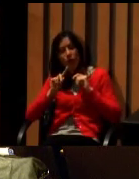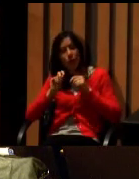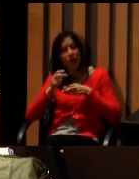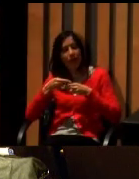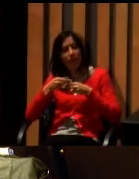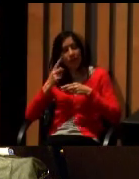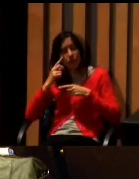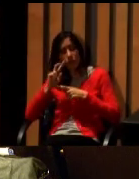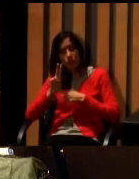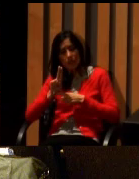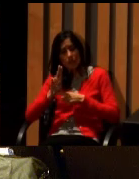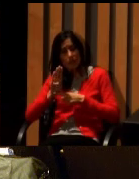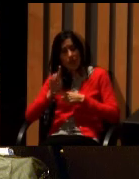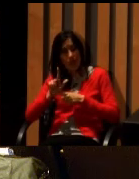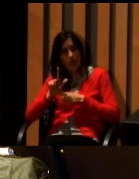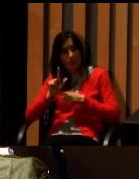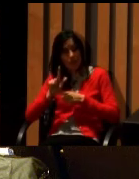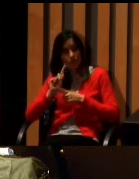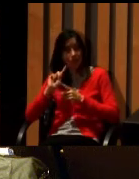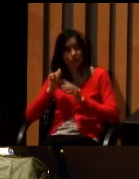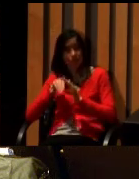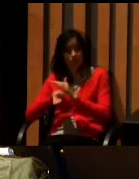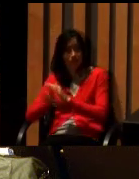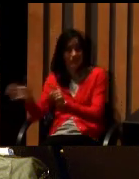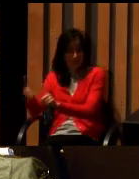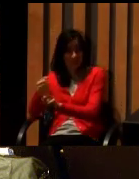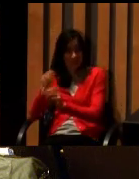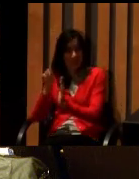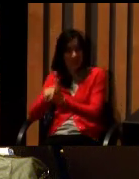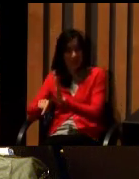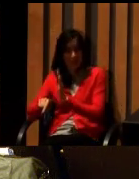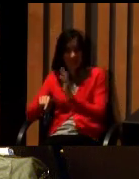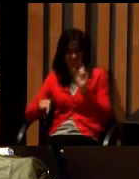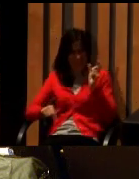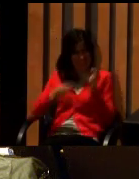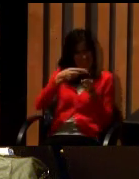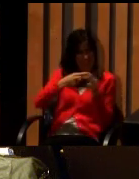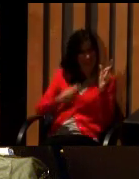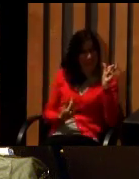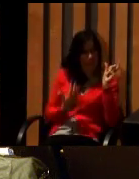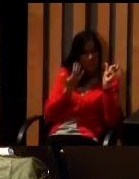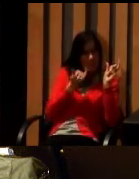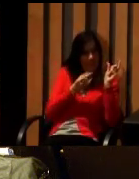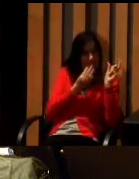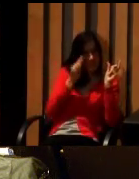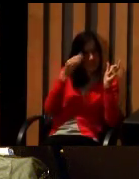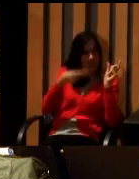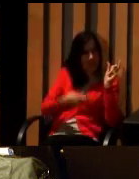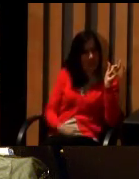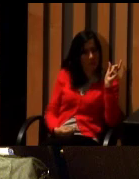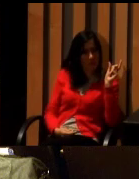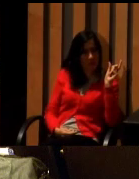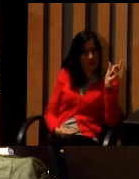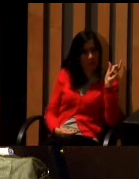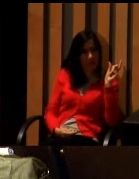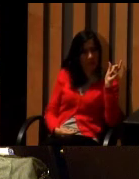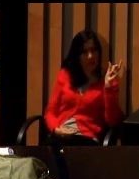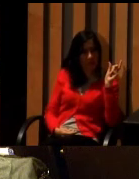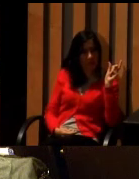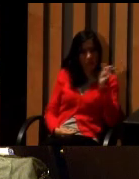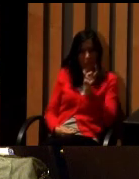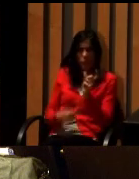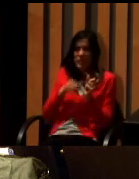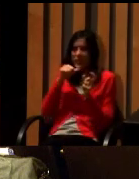and we own you. We won't call him Martin Luther King or Cesar Chavez, but we will call Osama bin Laden